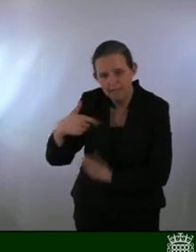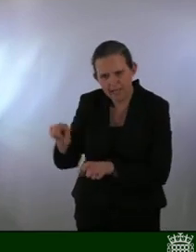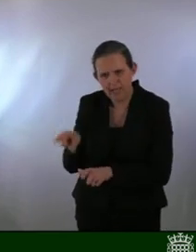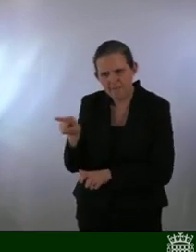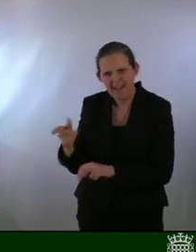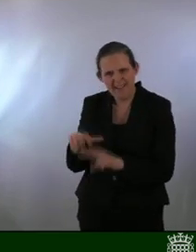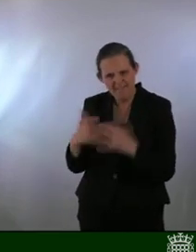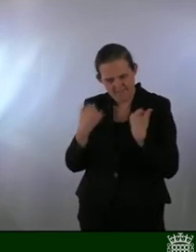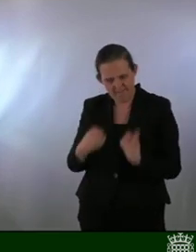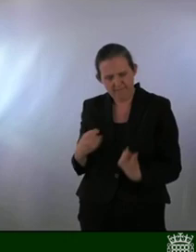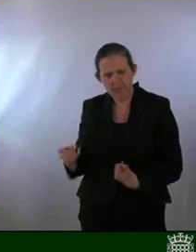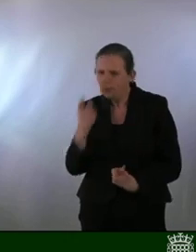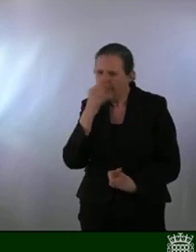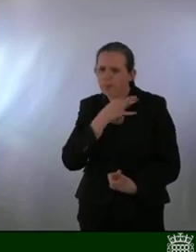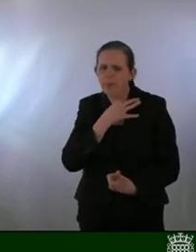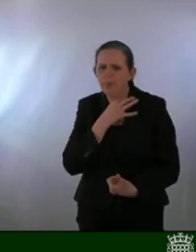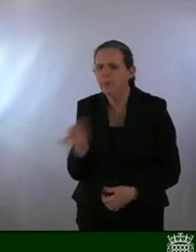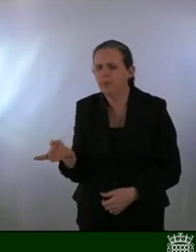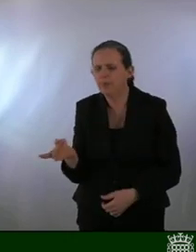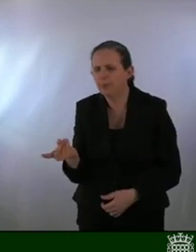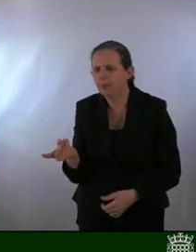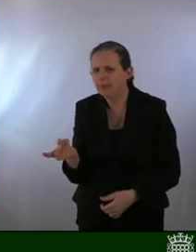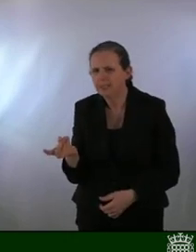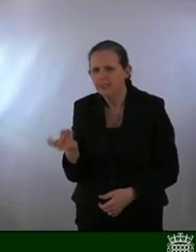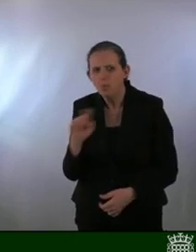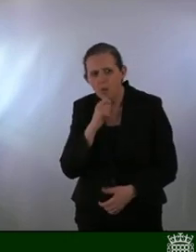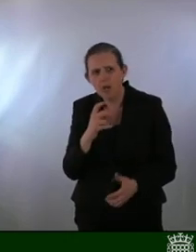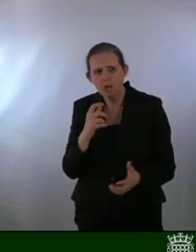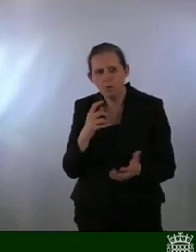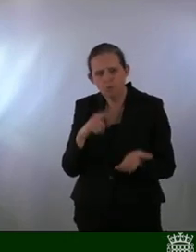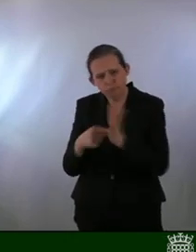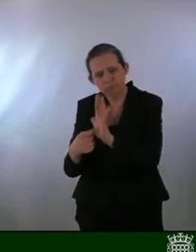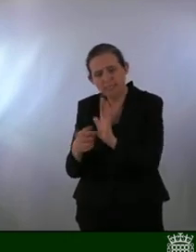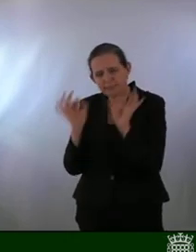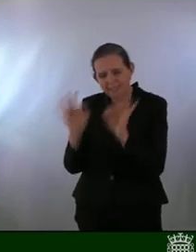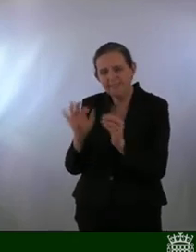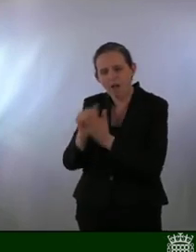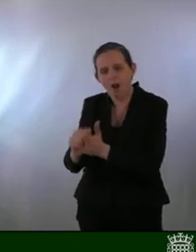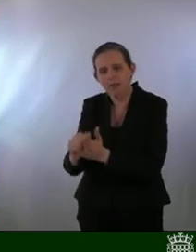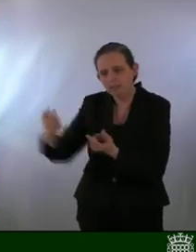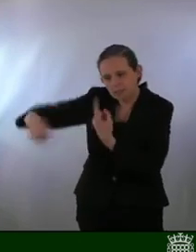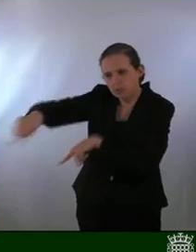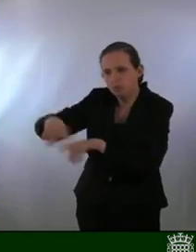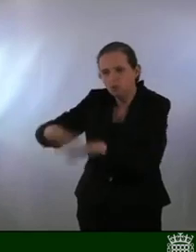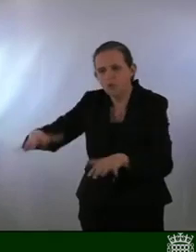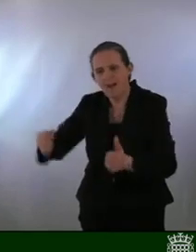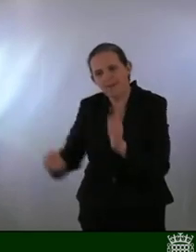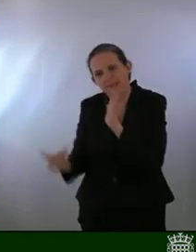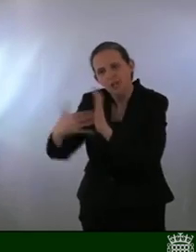them with the low immune system. Will he issue specific guidance to parents who have the concerns with children like these?